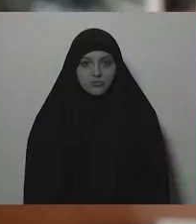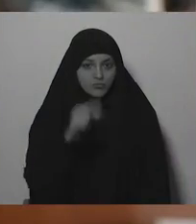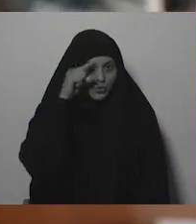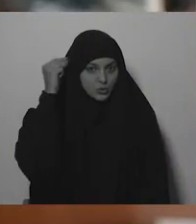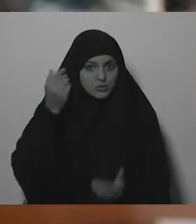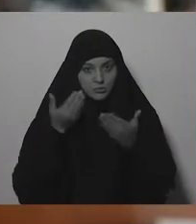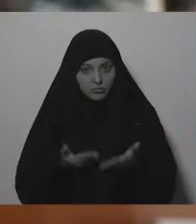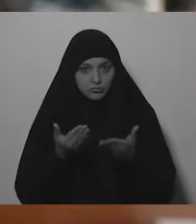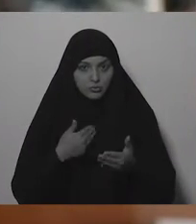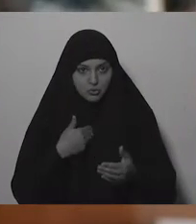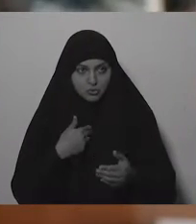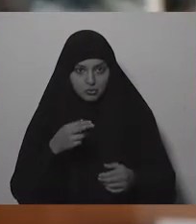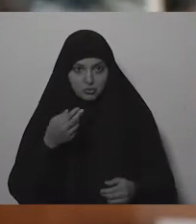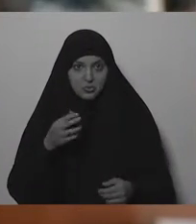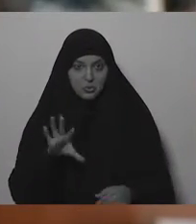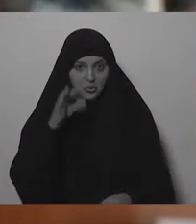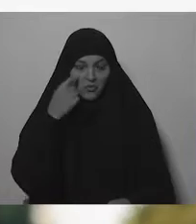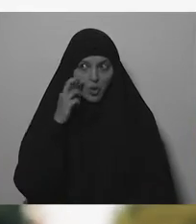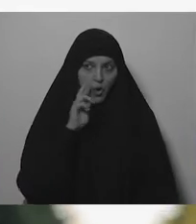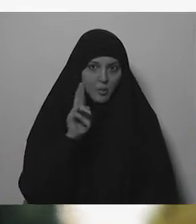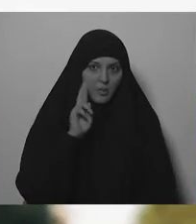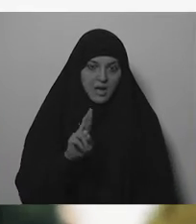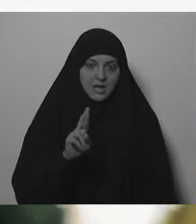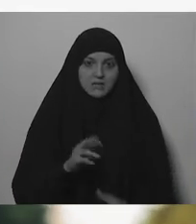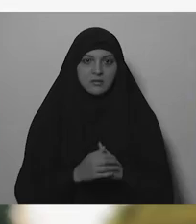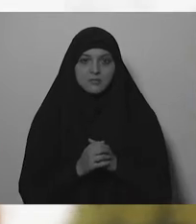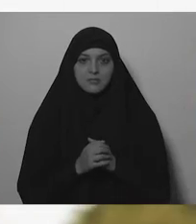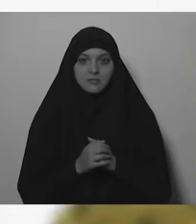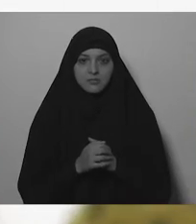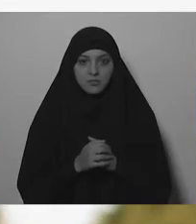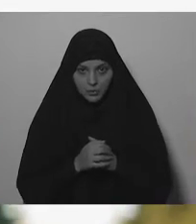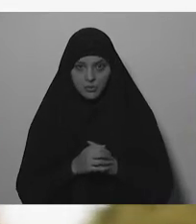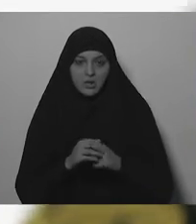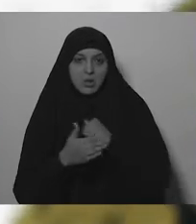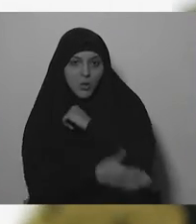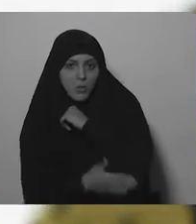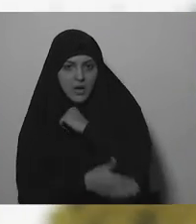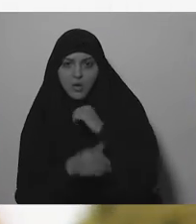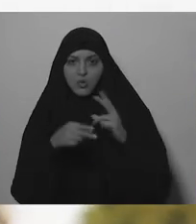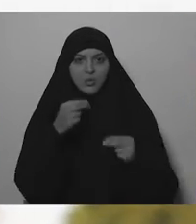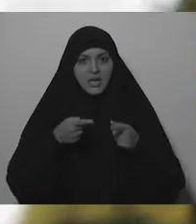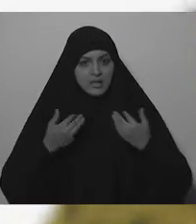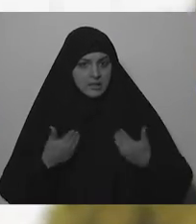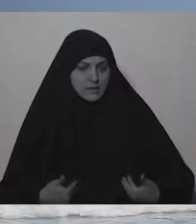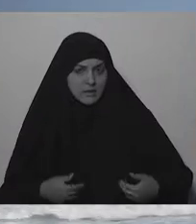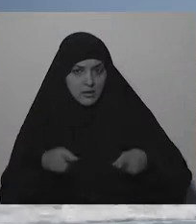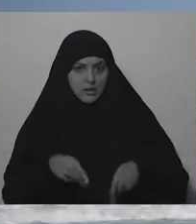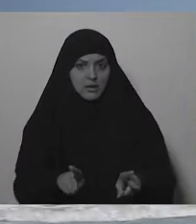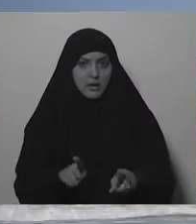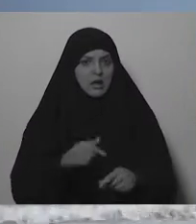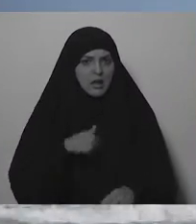In Tunisia, today, what we have noticed is that, whether it's urban, urban or rural areas, most